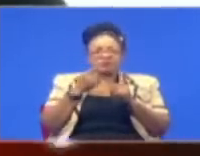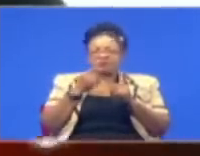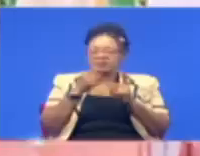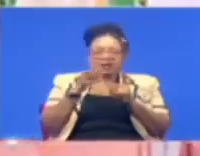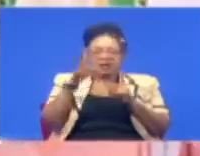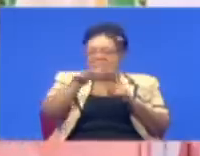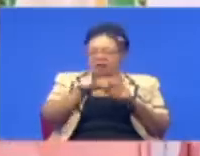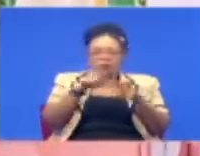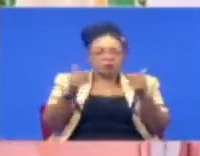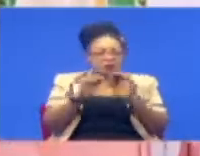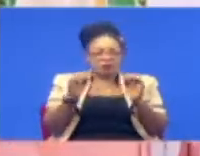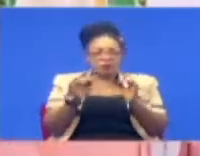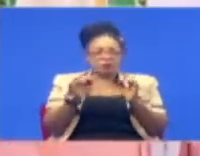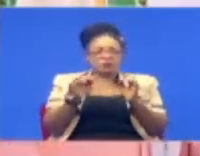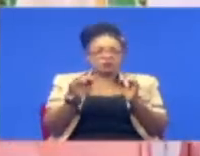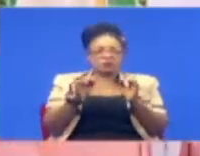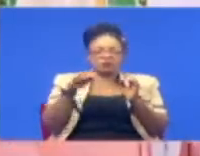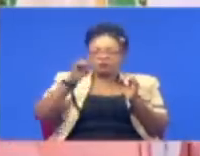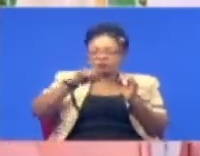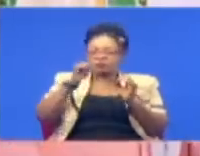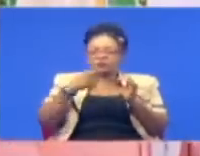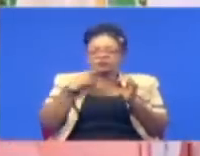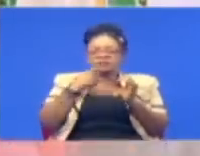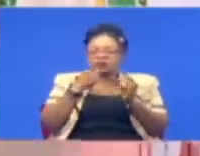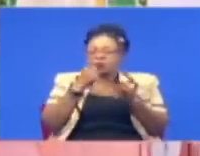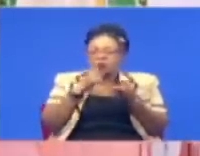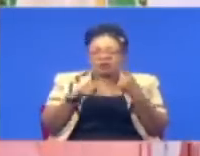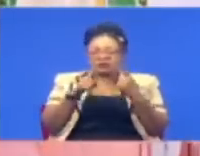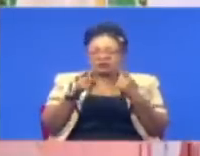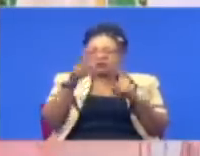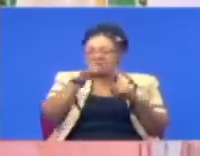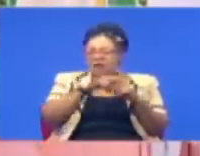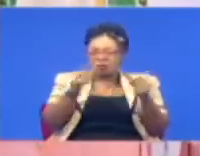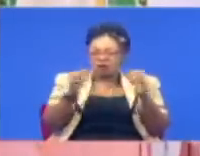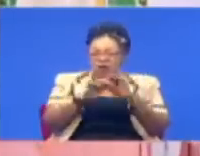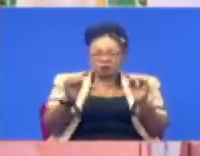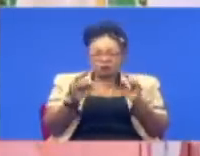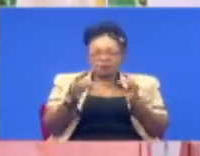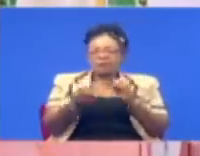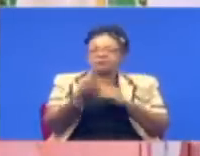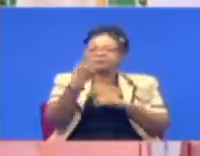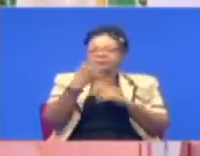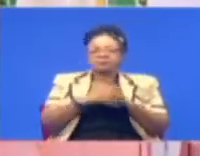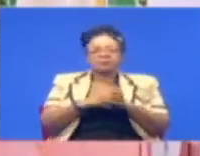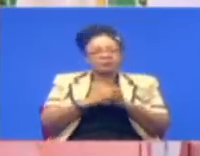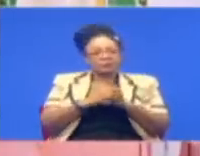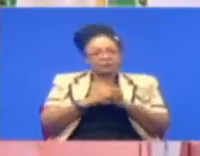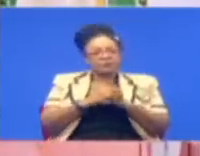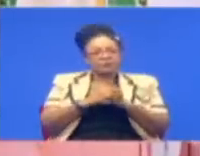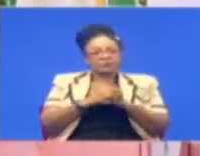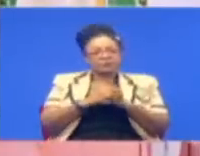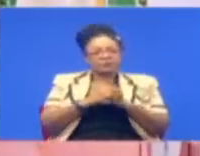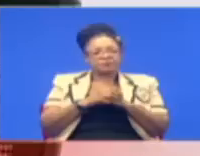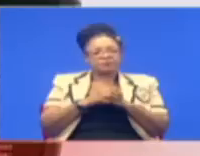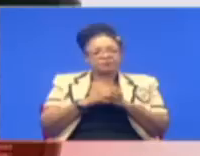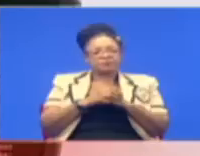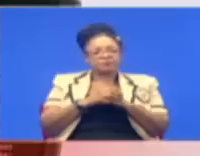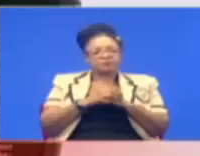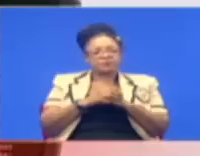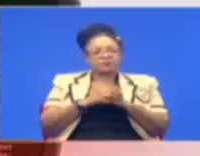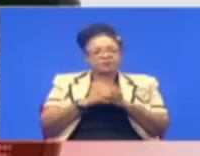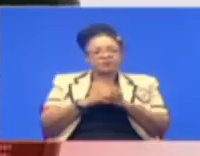Misapplied. Misapplied. Can you tell us the instances it has been misapplied? It's been applied